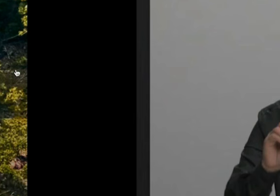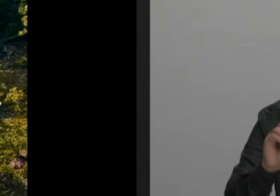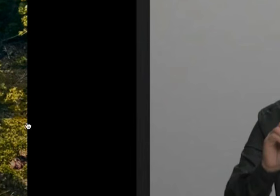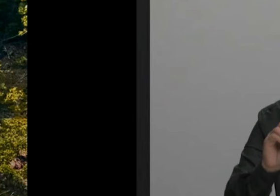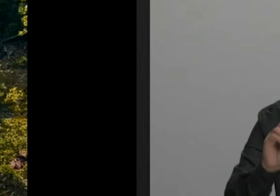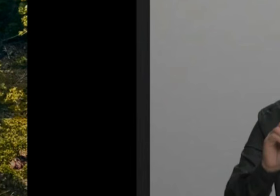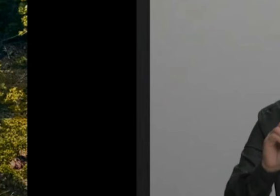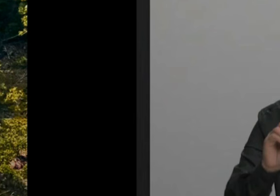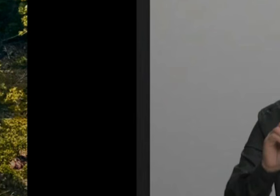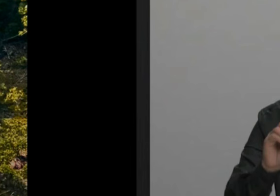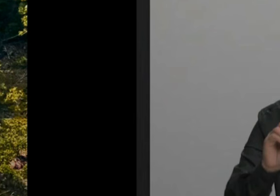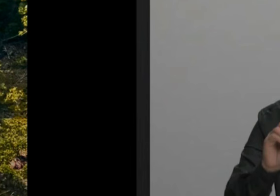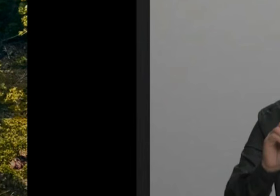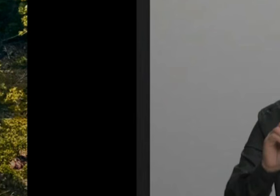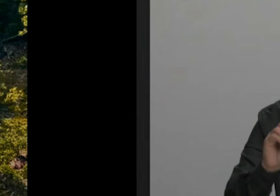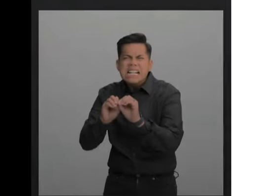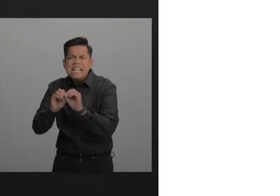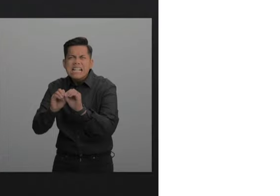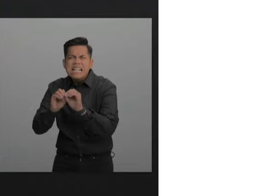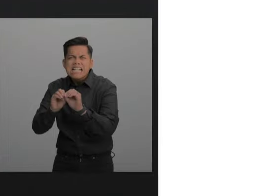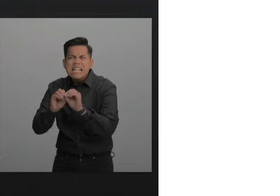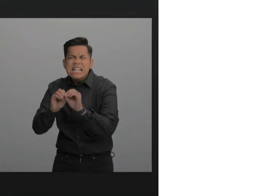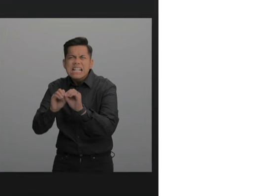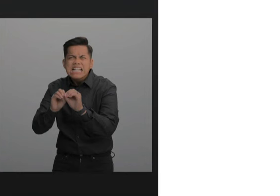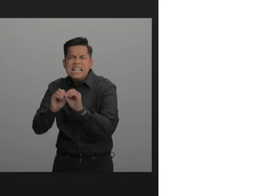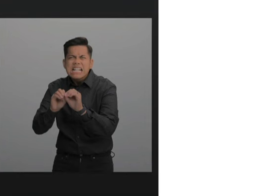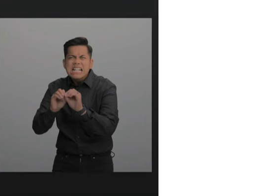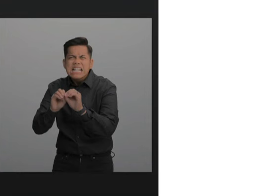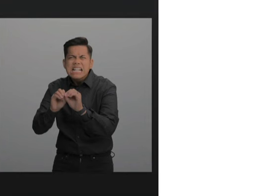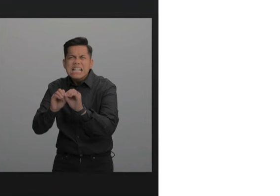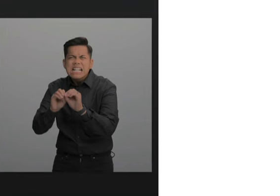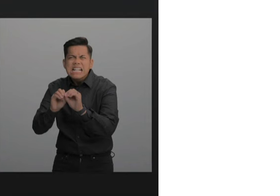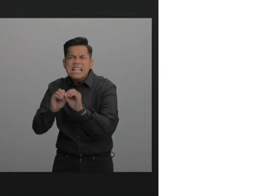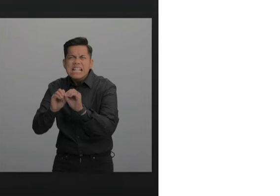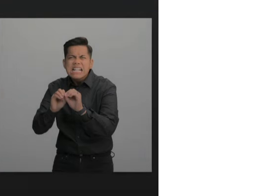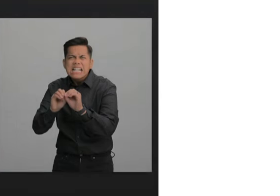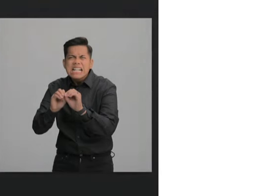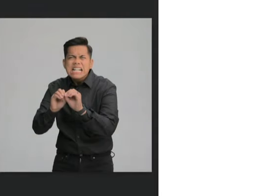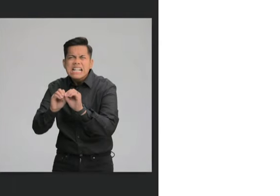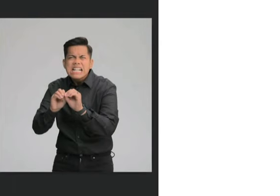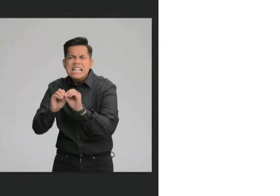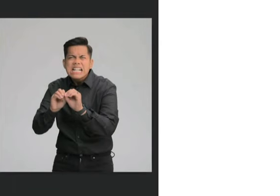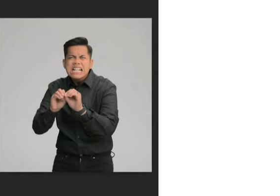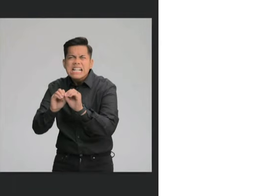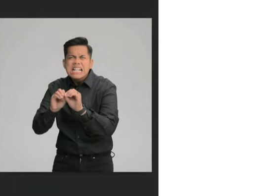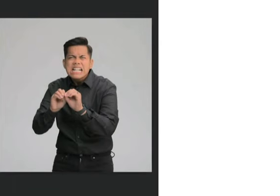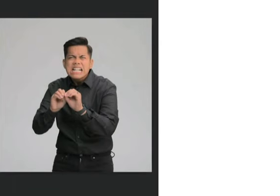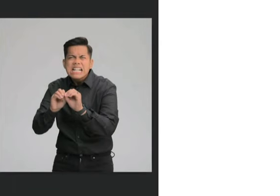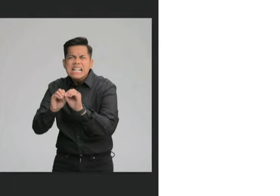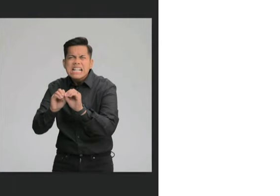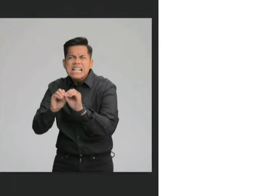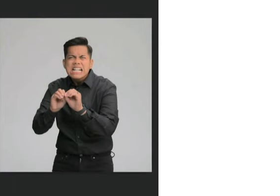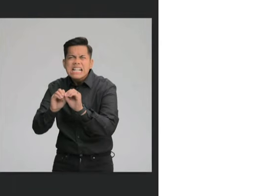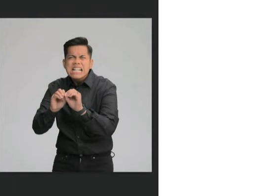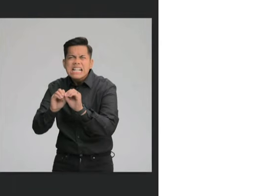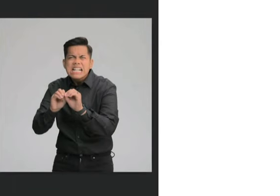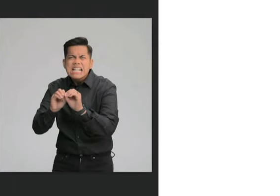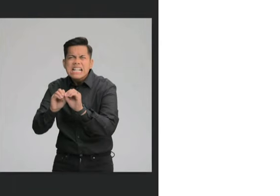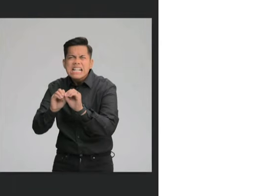our shadows are super clipped. I don't really get it for that example, but it is true what they're saying. Like, that massive megapixel difference is going